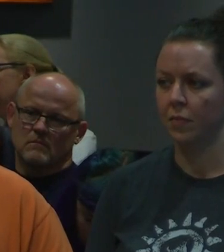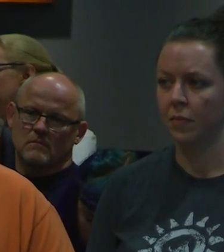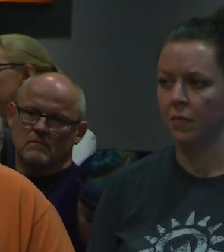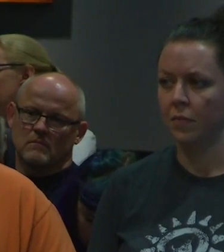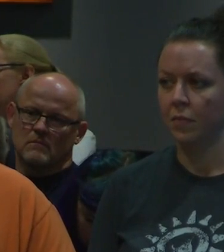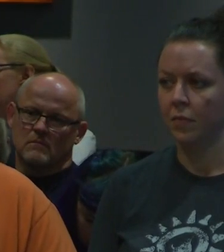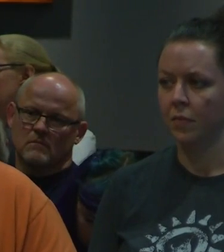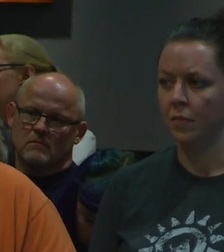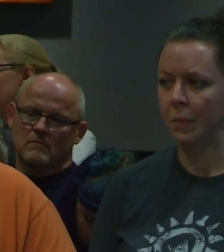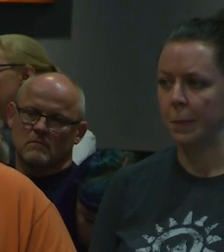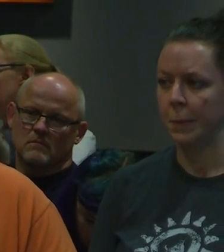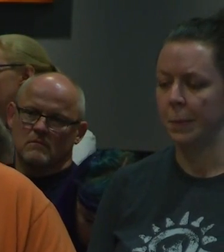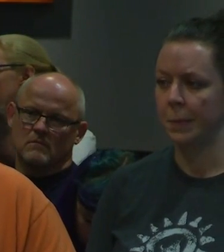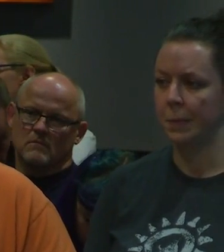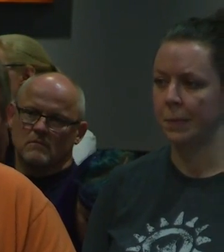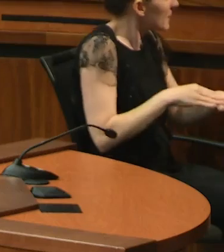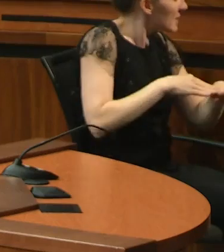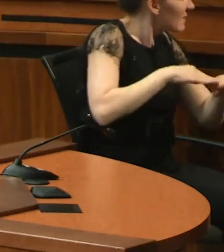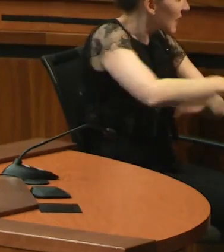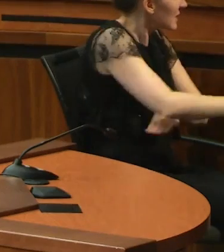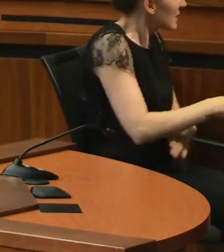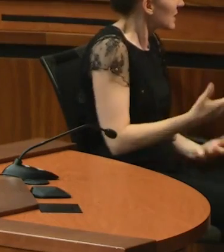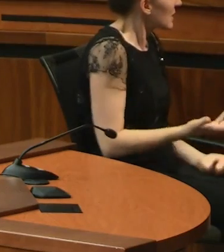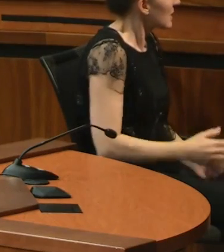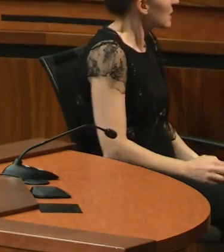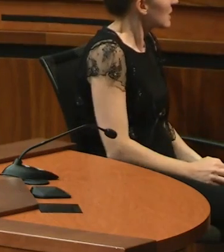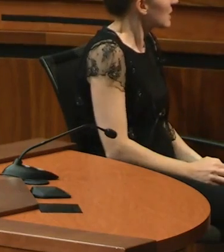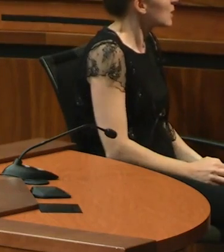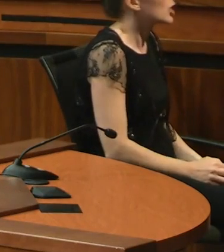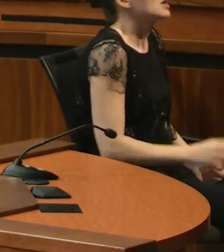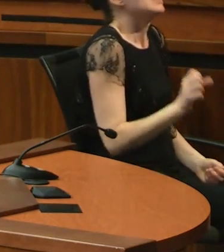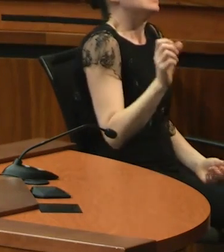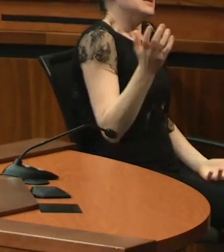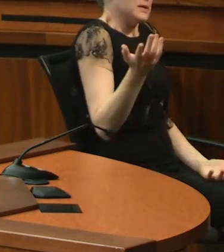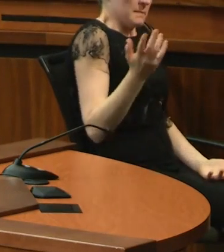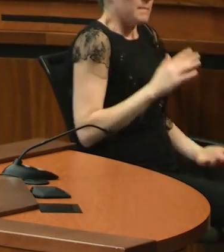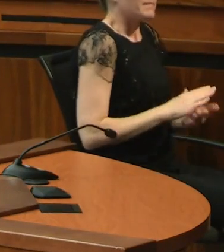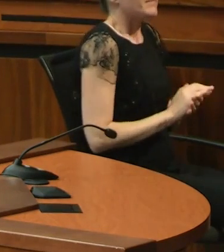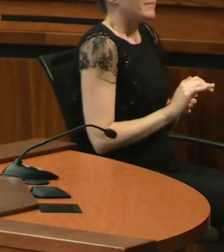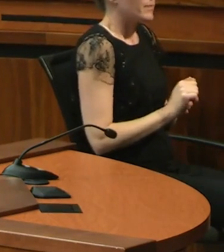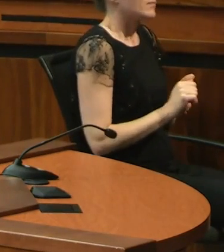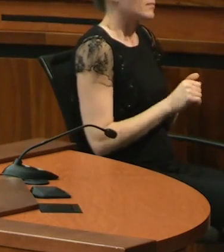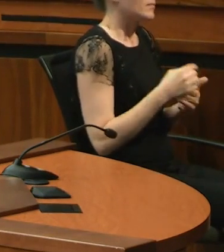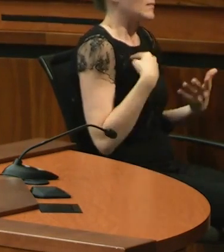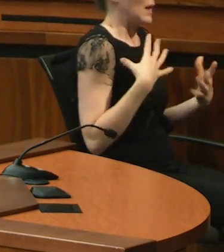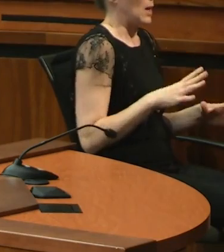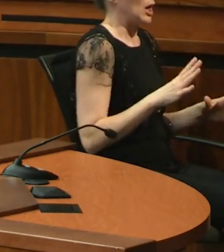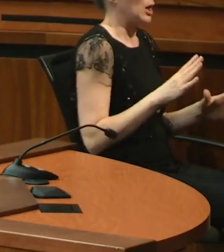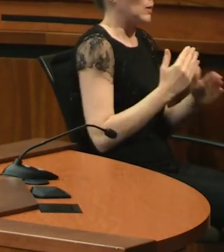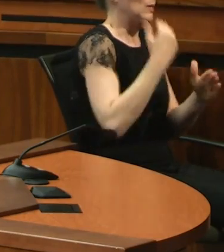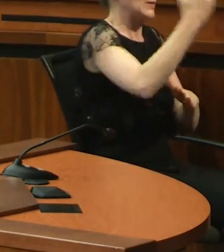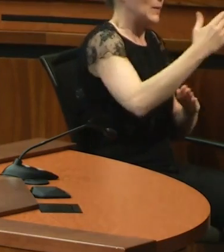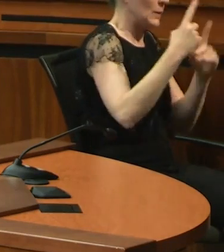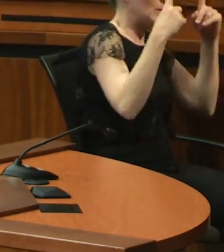had on our watershed. Without getting too in the weeds in the technical part, there is a minor change that'll occur